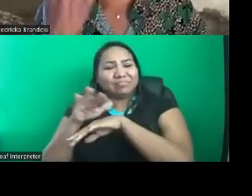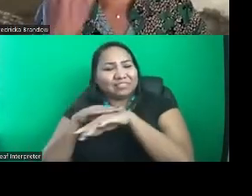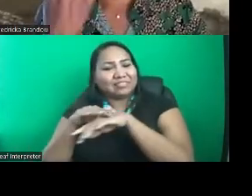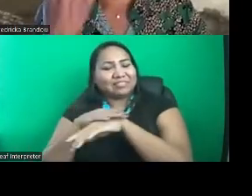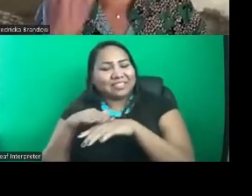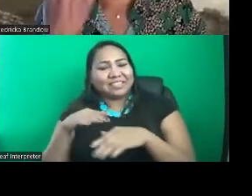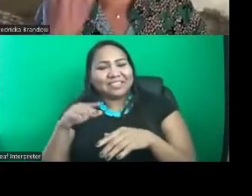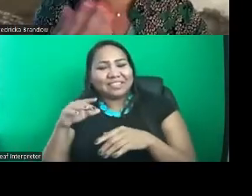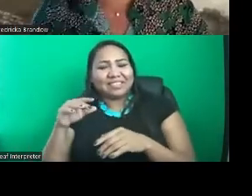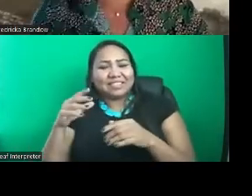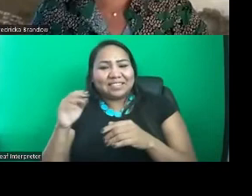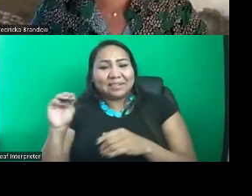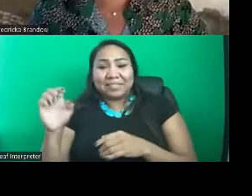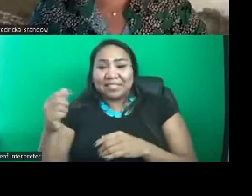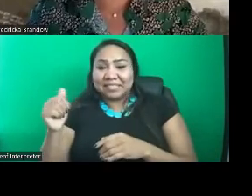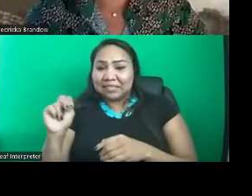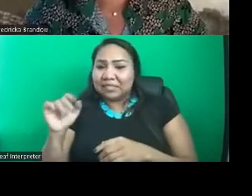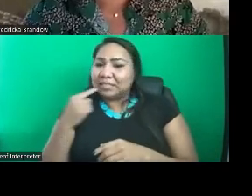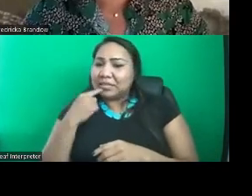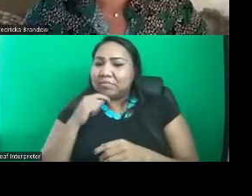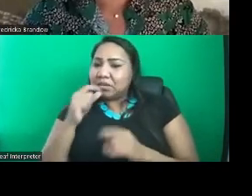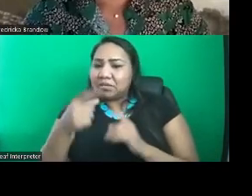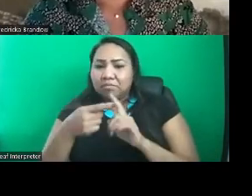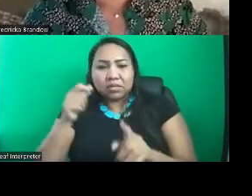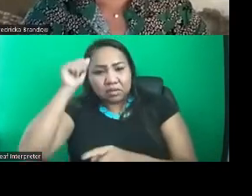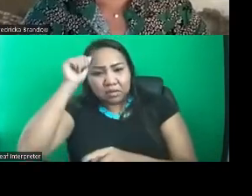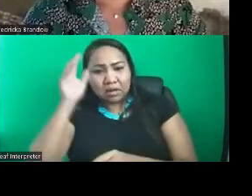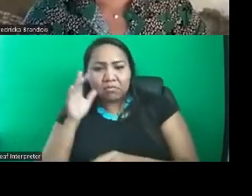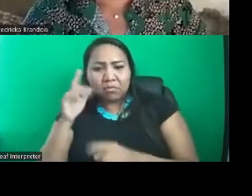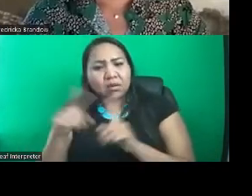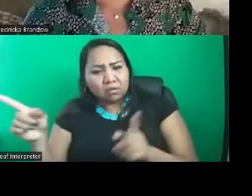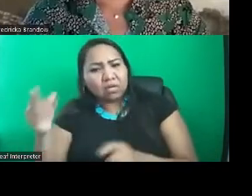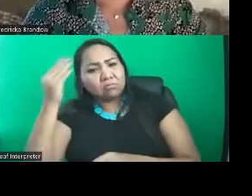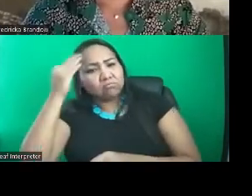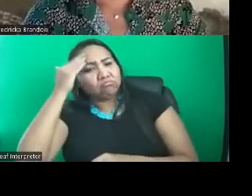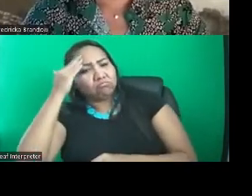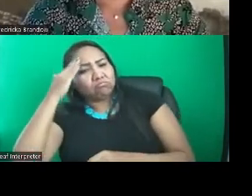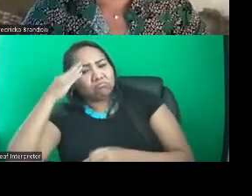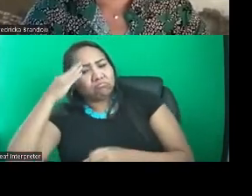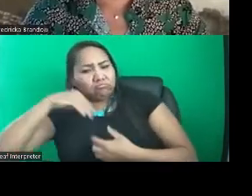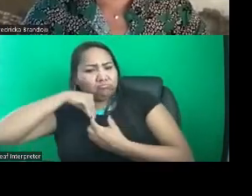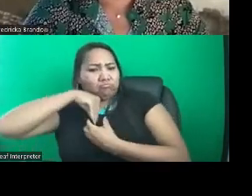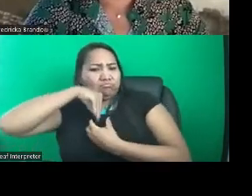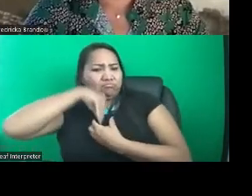got down to the elder's face and asked questions with